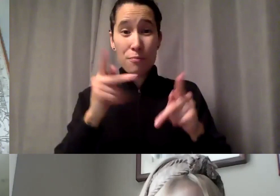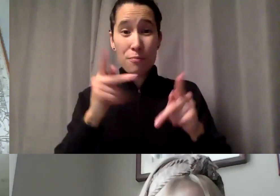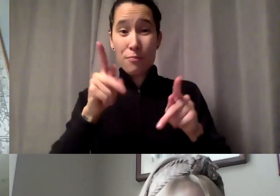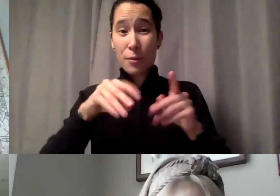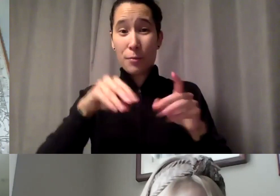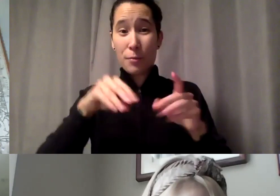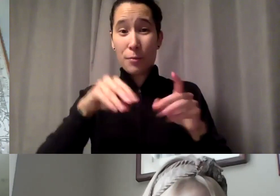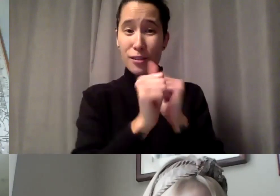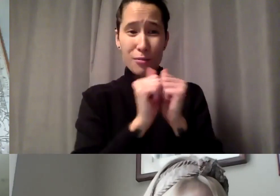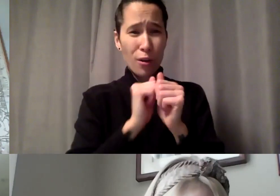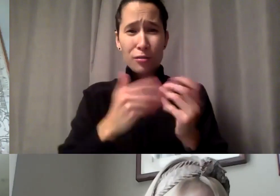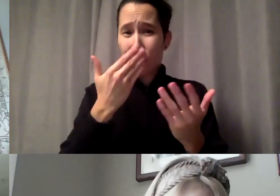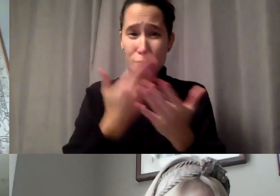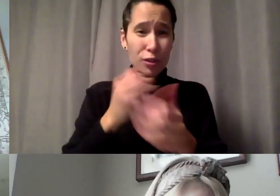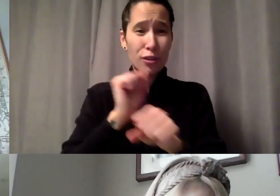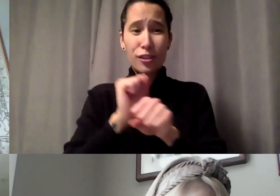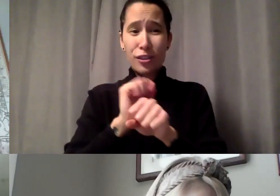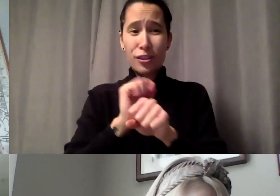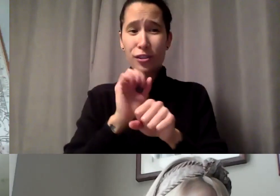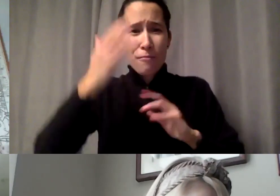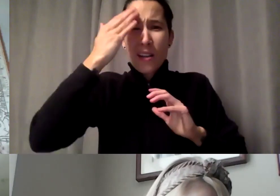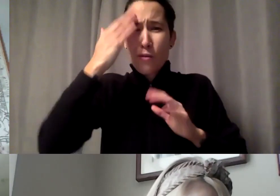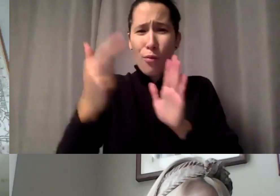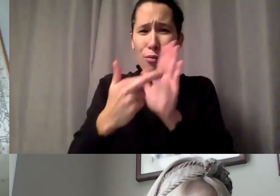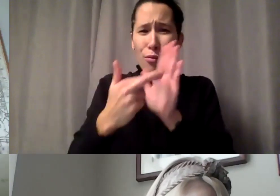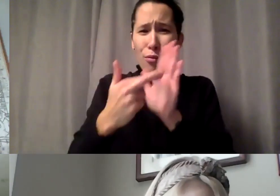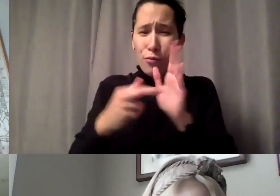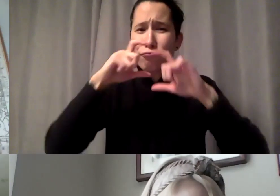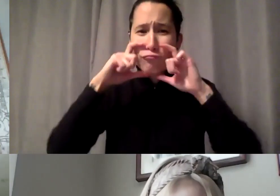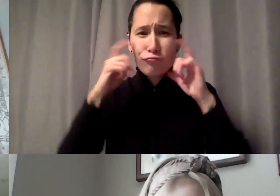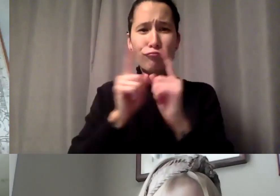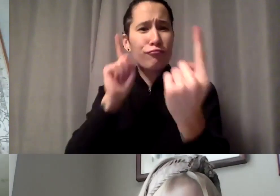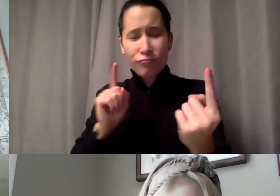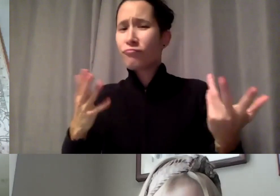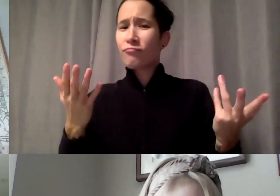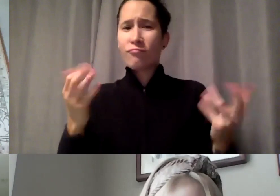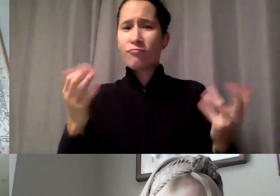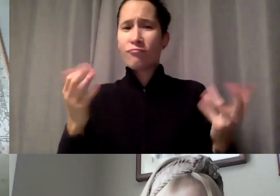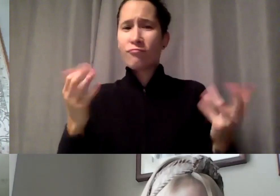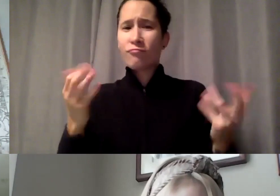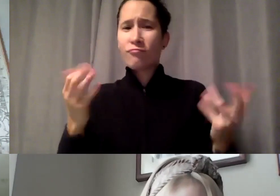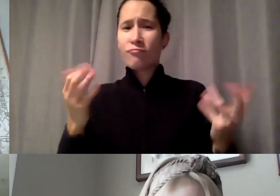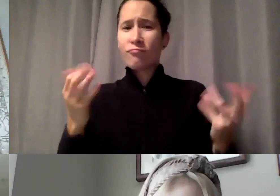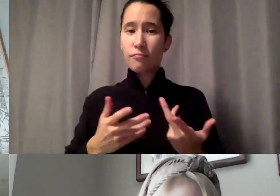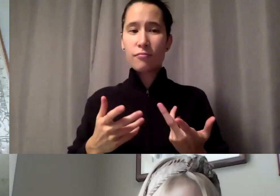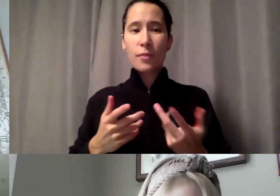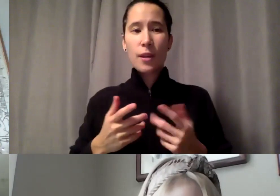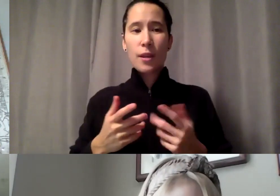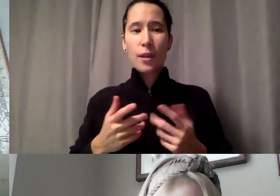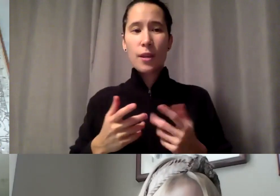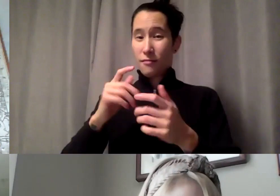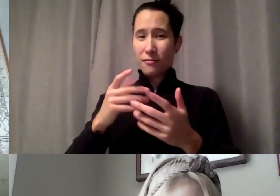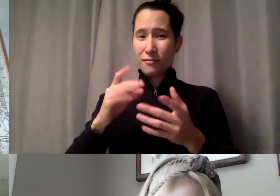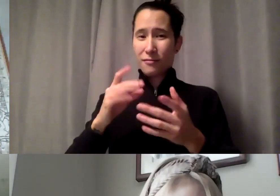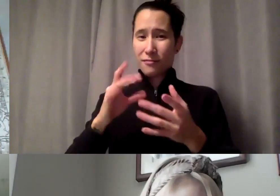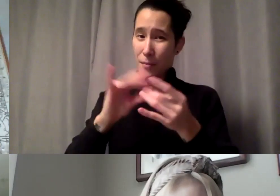job, and they know that, and they wanted us to make sure that we really clearly articulated that sport isn't being punished because of bad